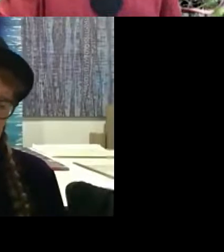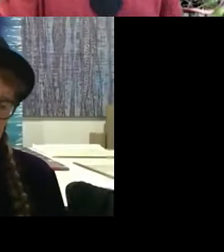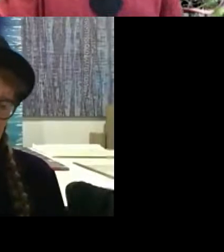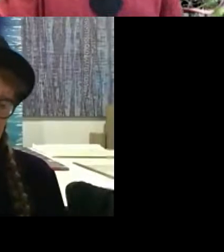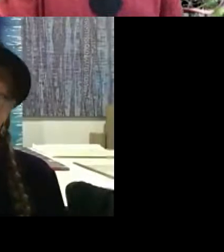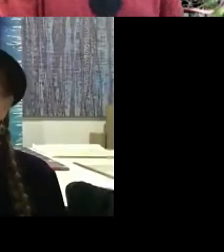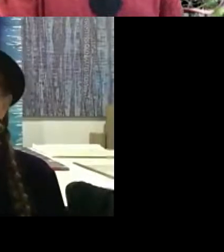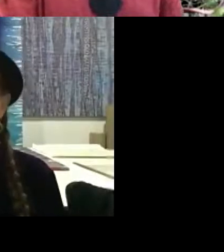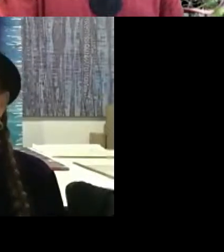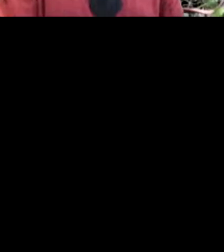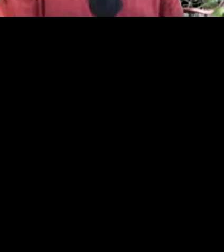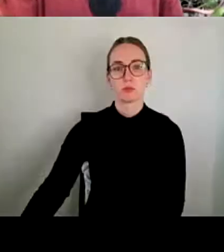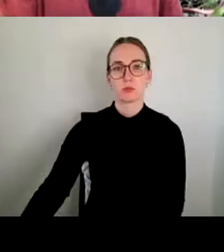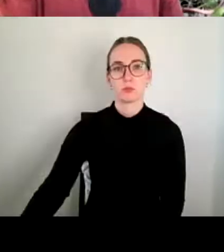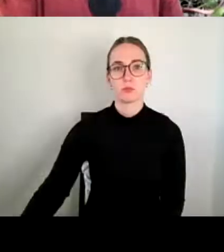Great.